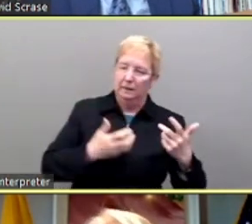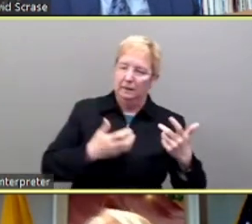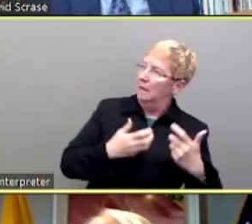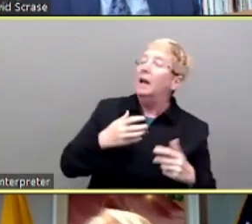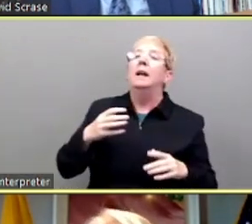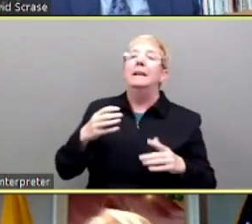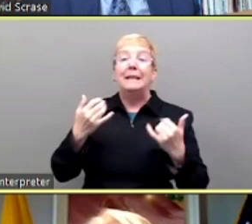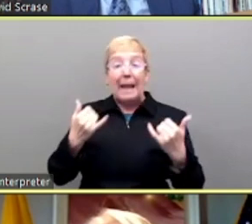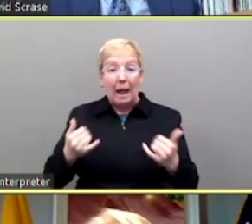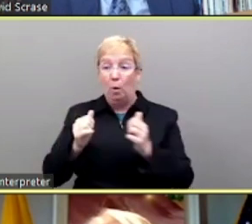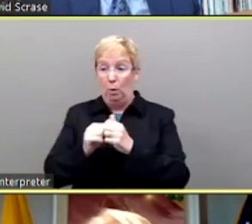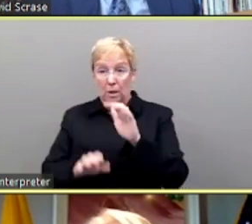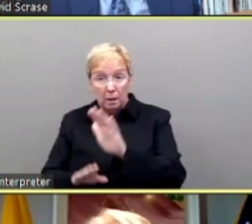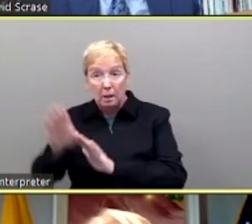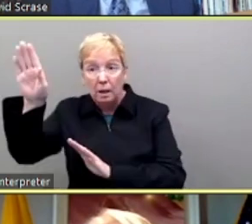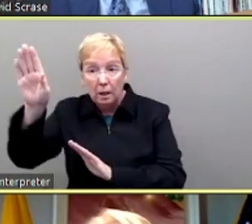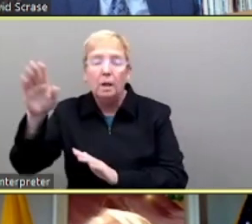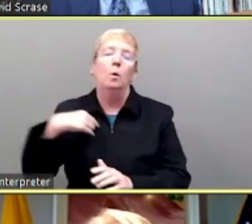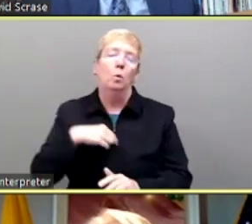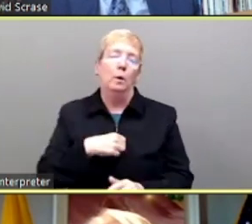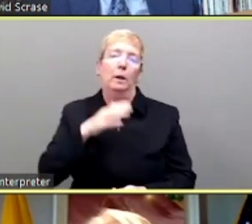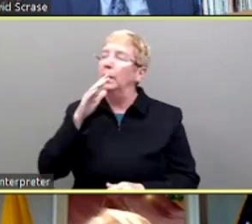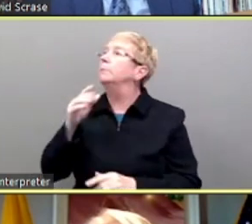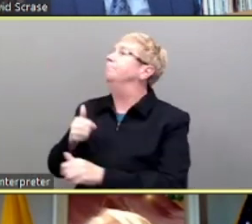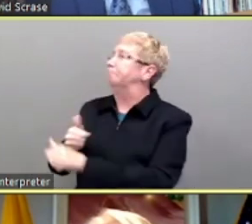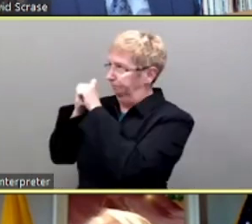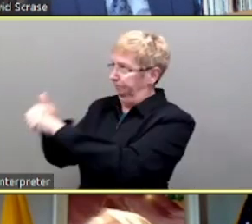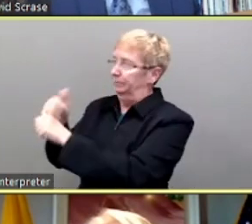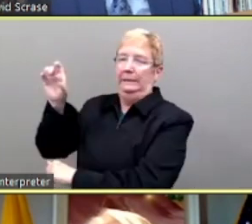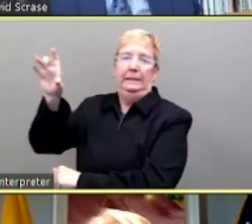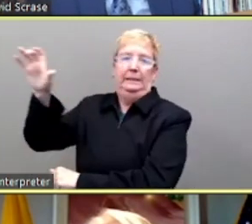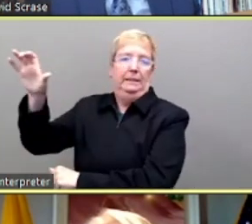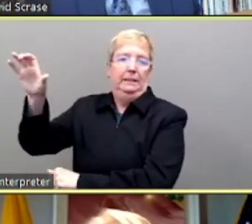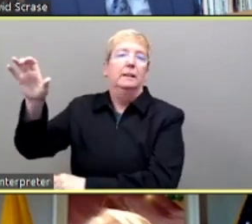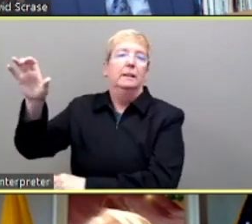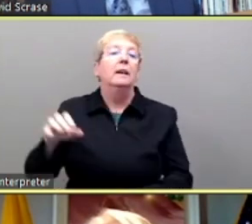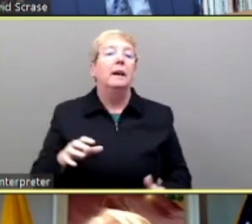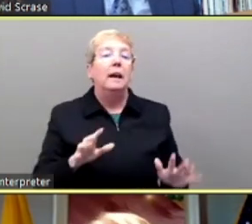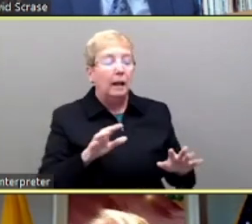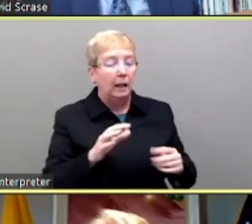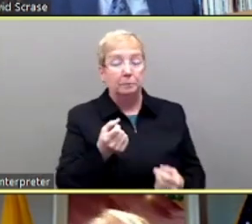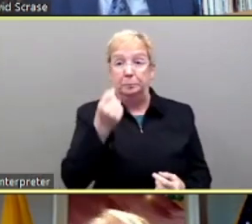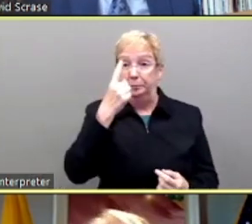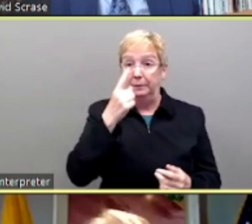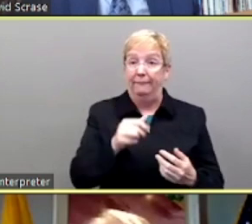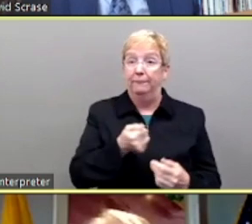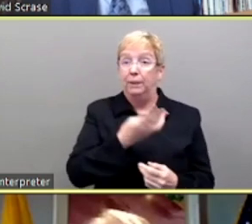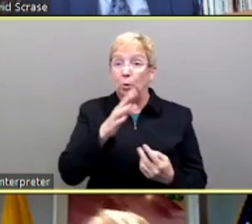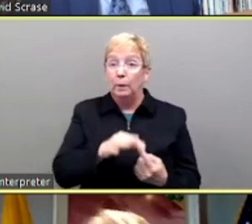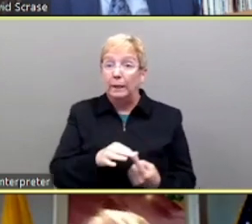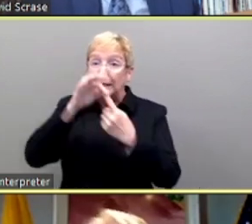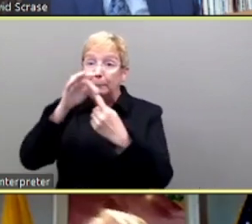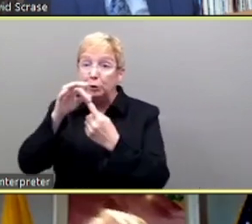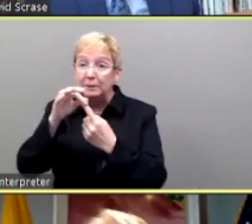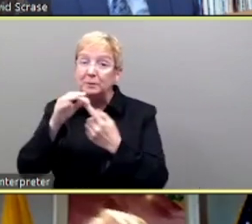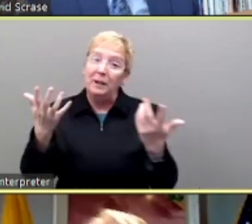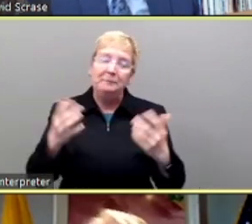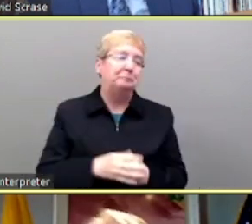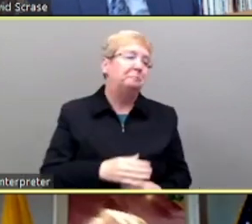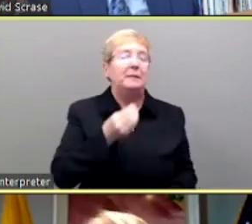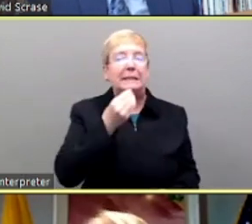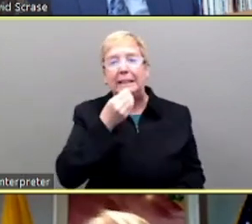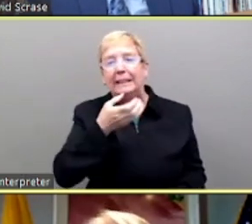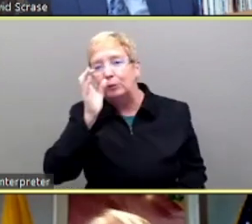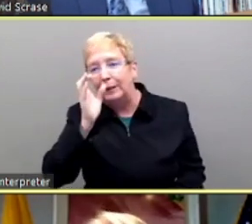mask mandate. And of course, the exceptions to that are eating and drinking, because you can't do that in a restaurant with a mask